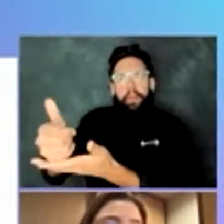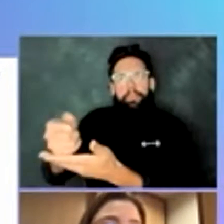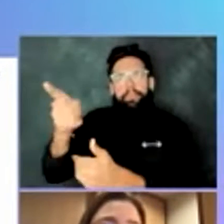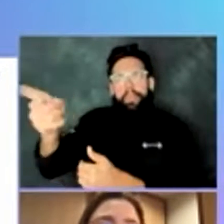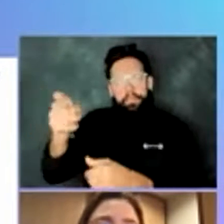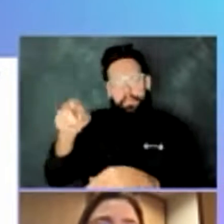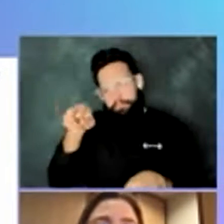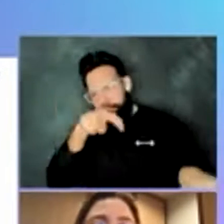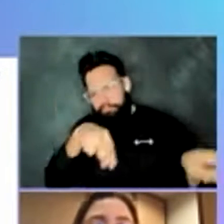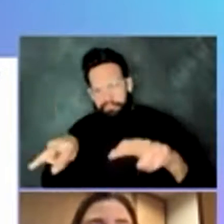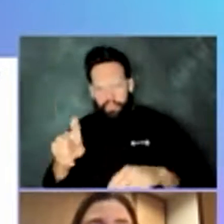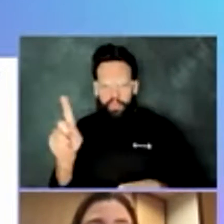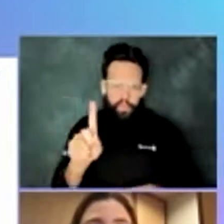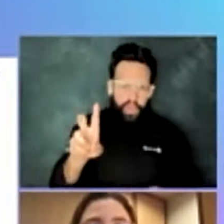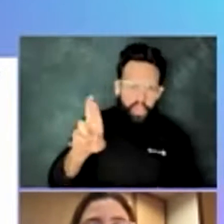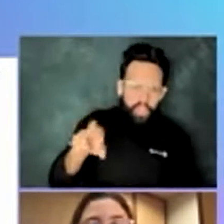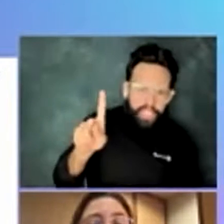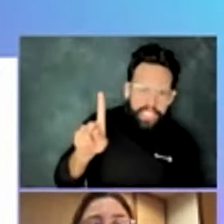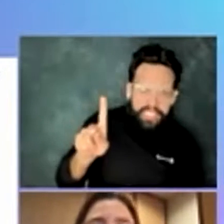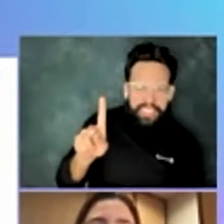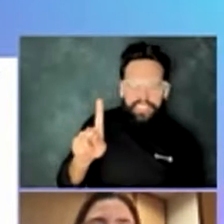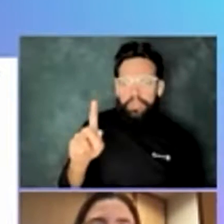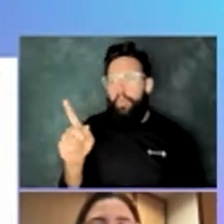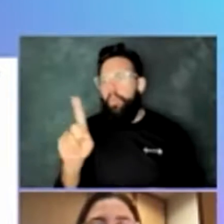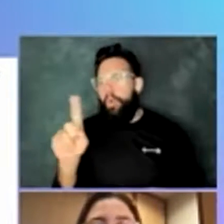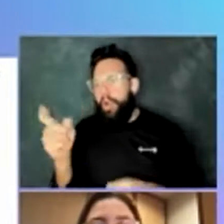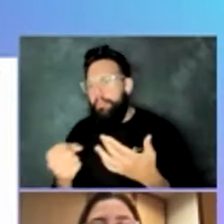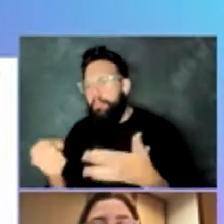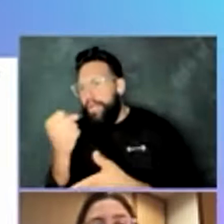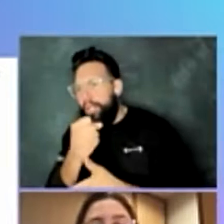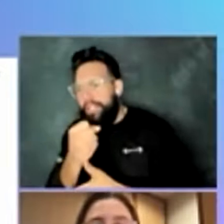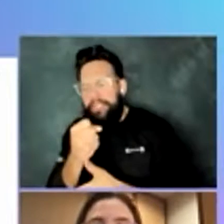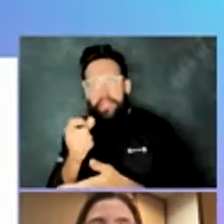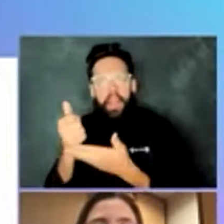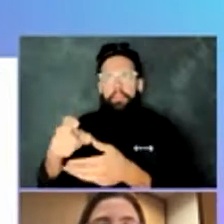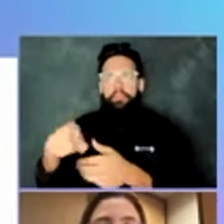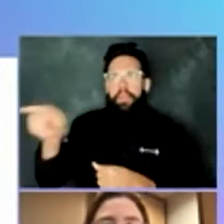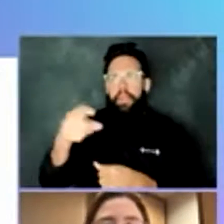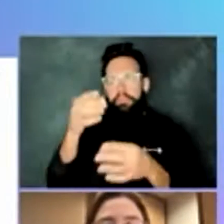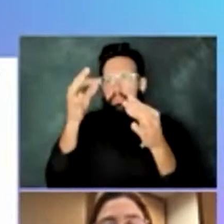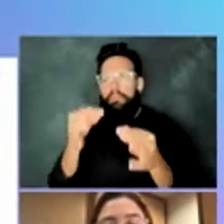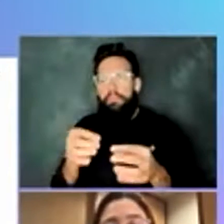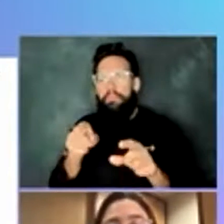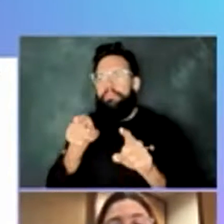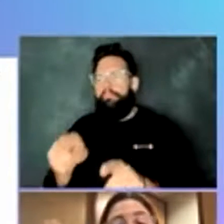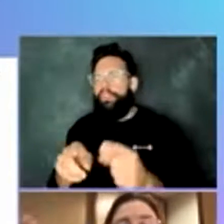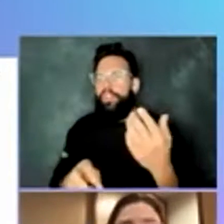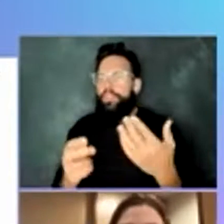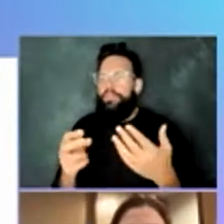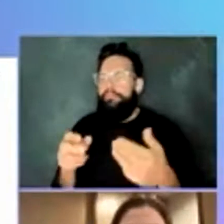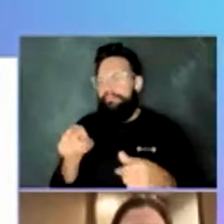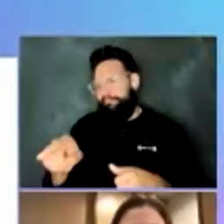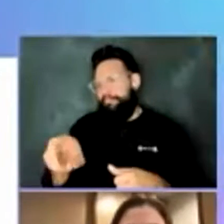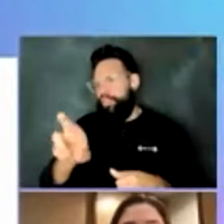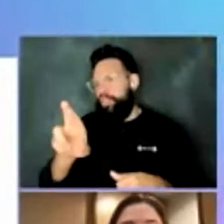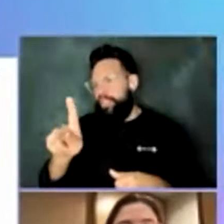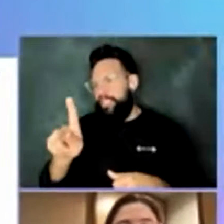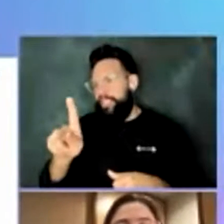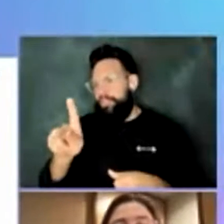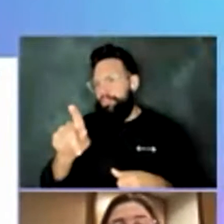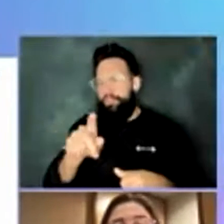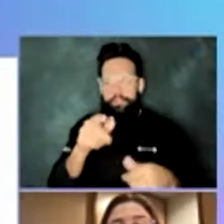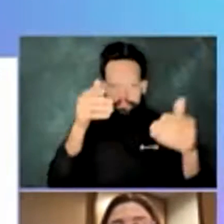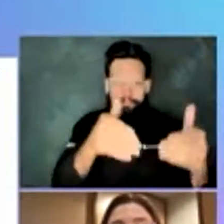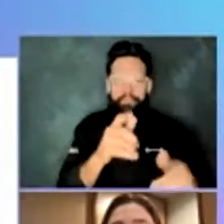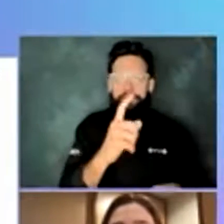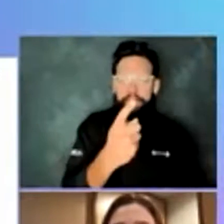best decision about which risk to manage first. So for example, they might have an accessibility risk and a security risk. And so